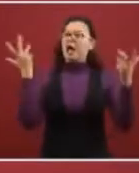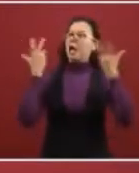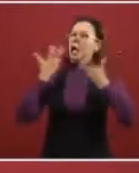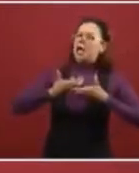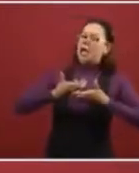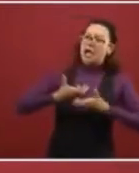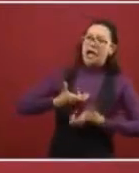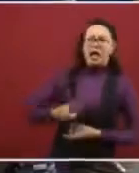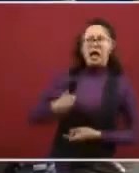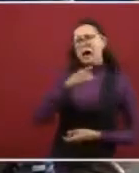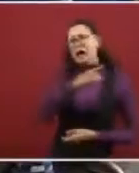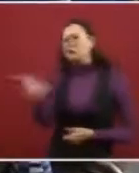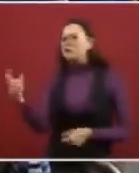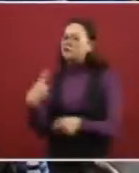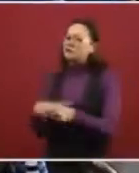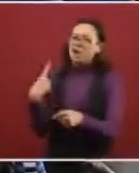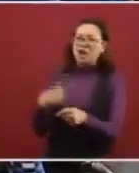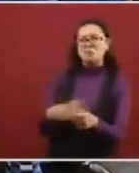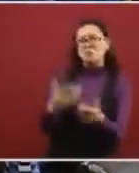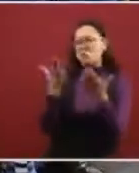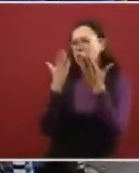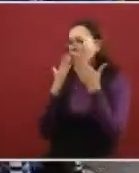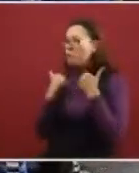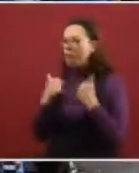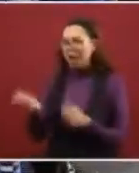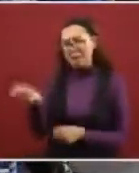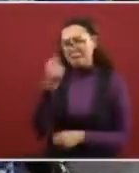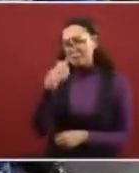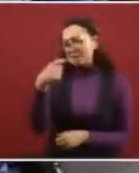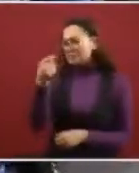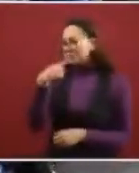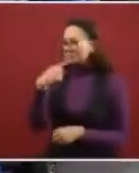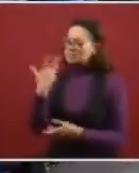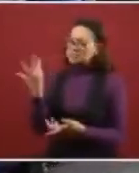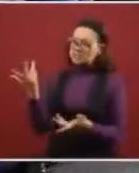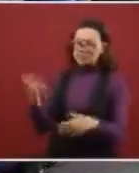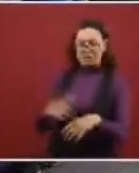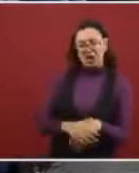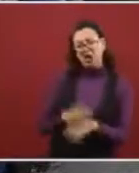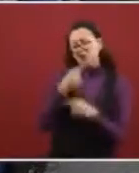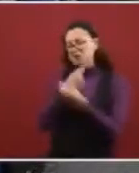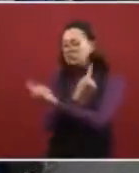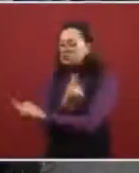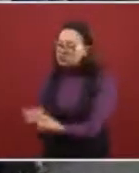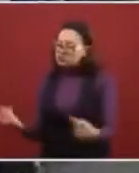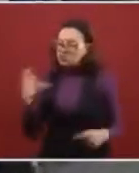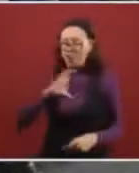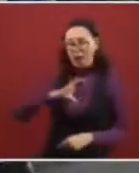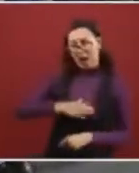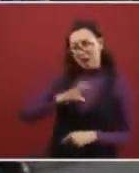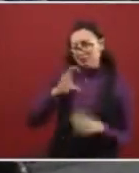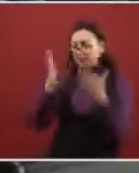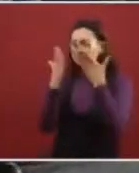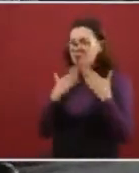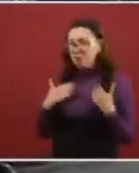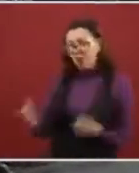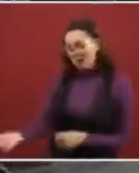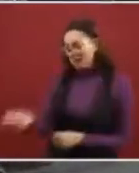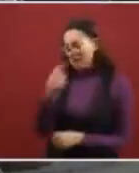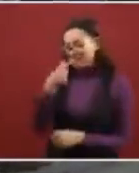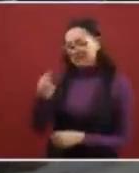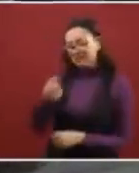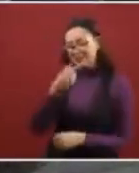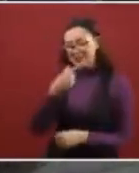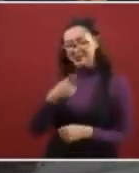sin medicamentos. That the sick people, they would say the sick people weren't going to get medications. No iban a tener the los medicamentos.